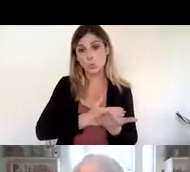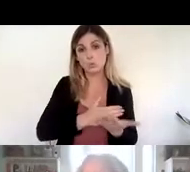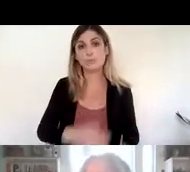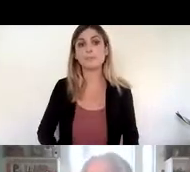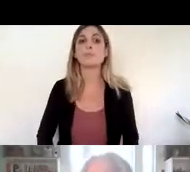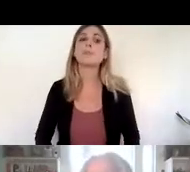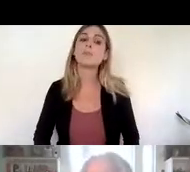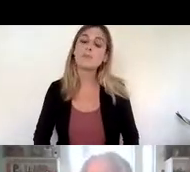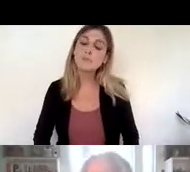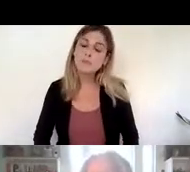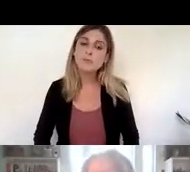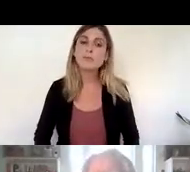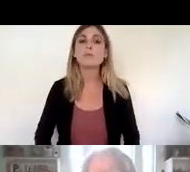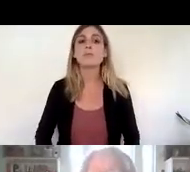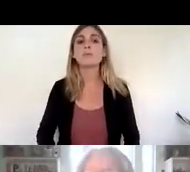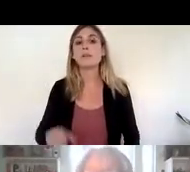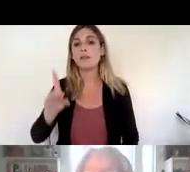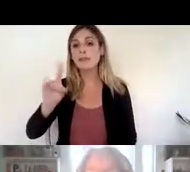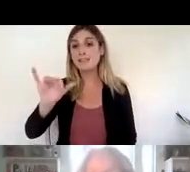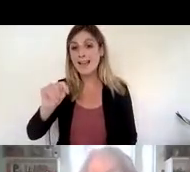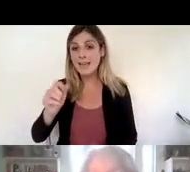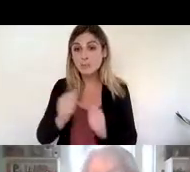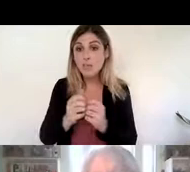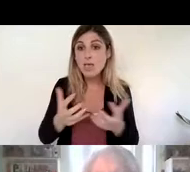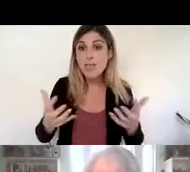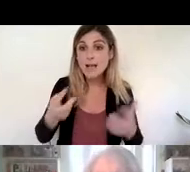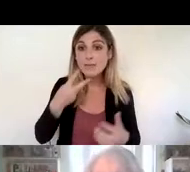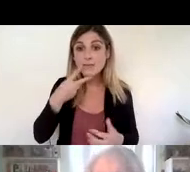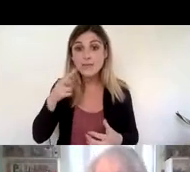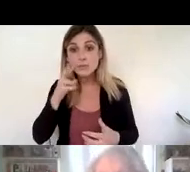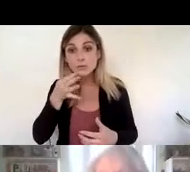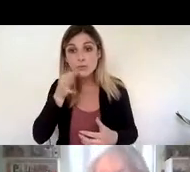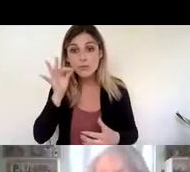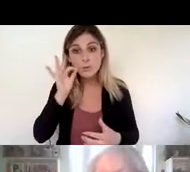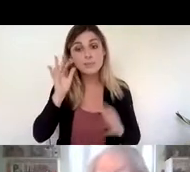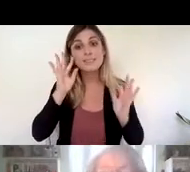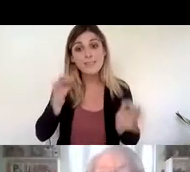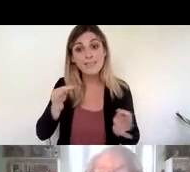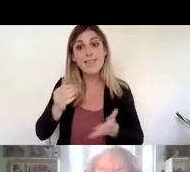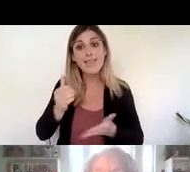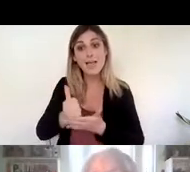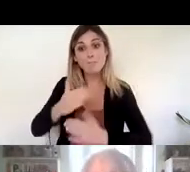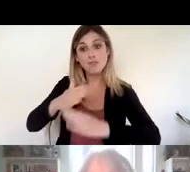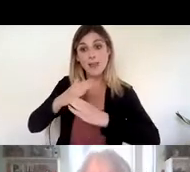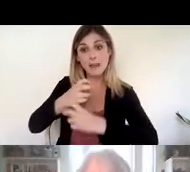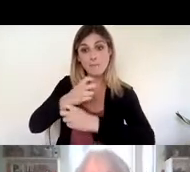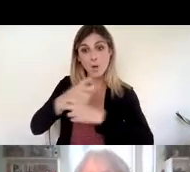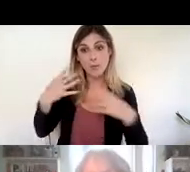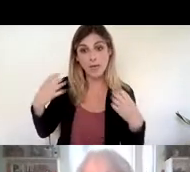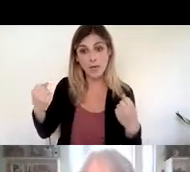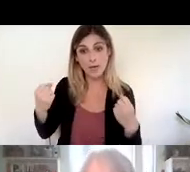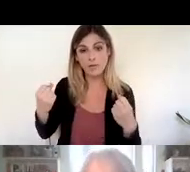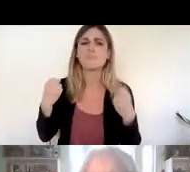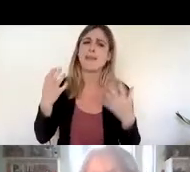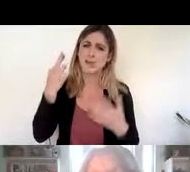Diets rich in fruits and vegetables seem to help to protect bone health also, and there are a number of reasons for this. First of all, many of these foods are